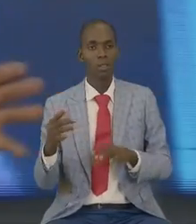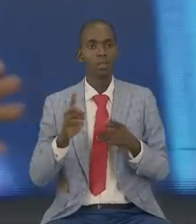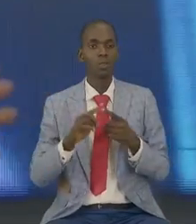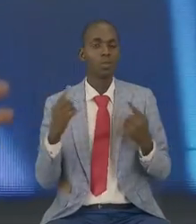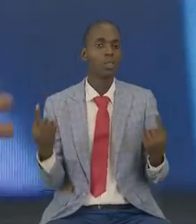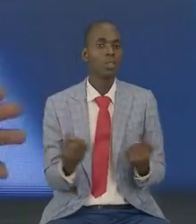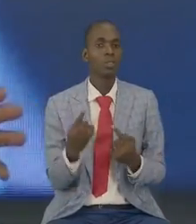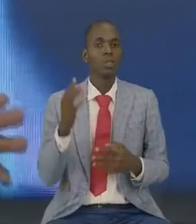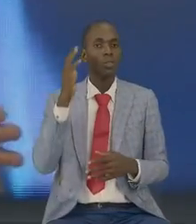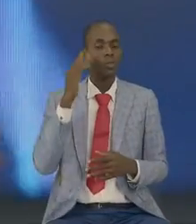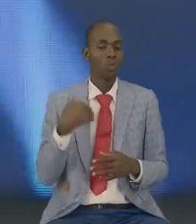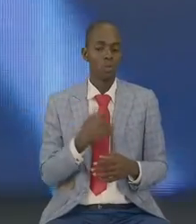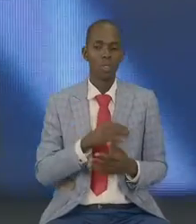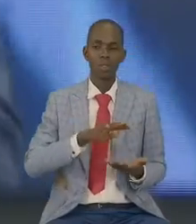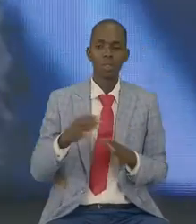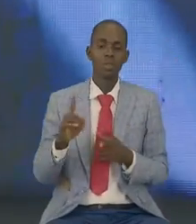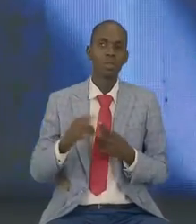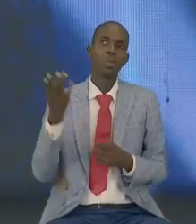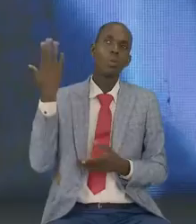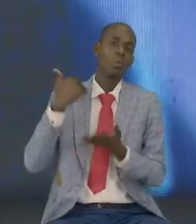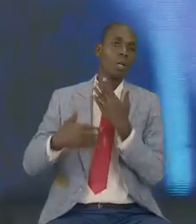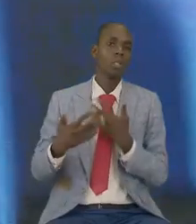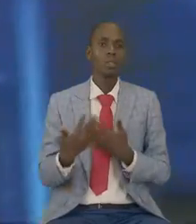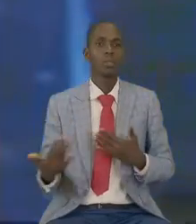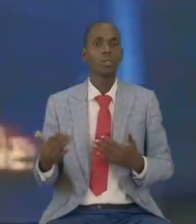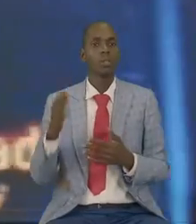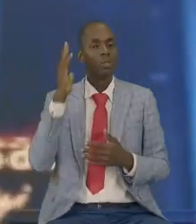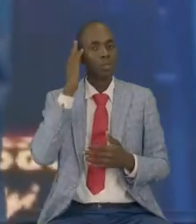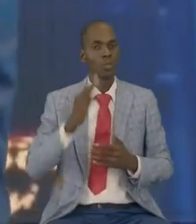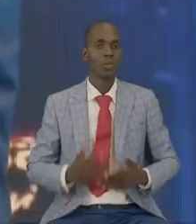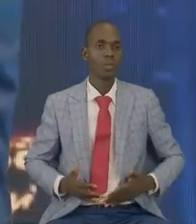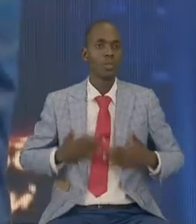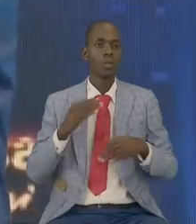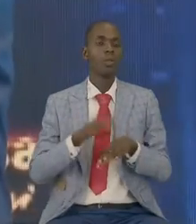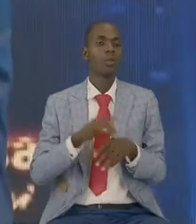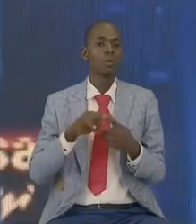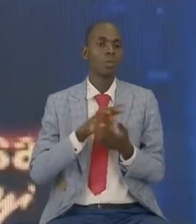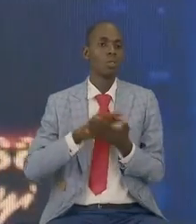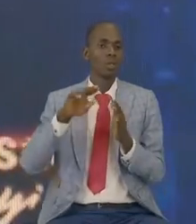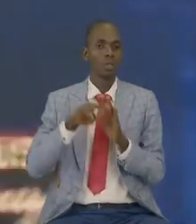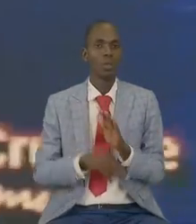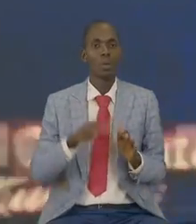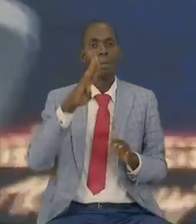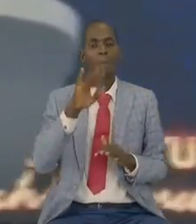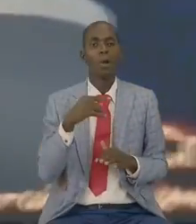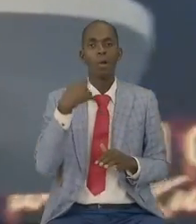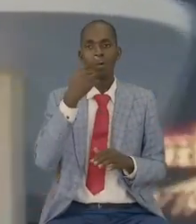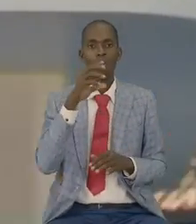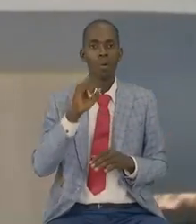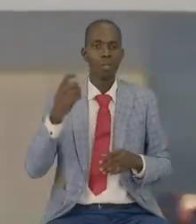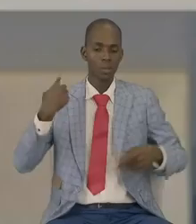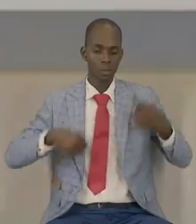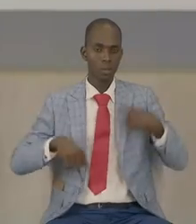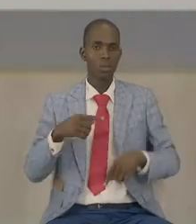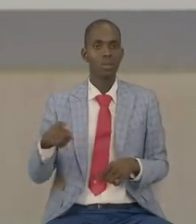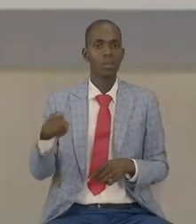sins, were dead to those past things, now should live unto righteousness. By the